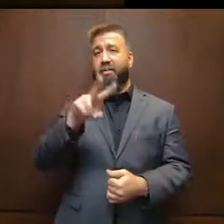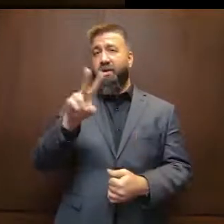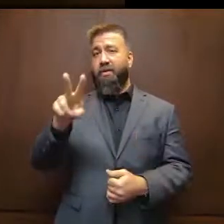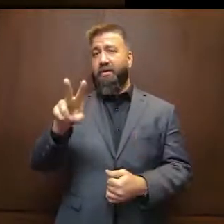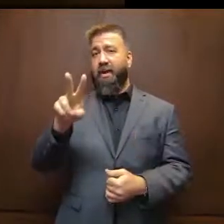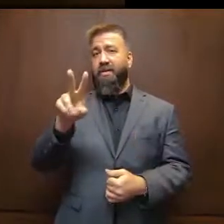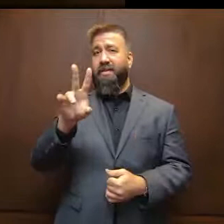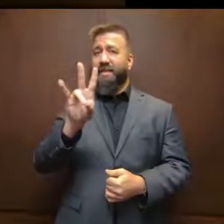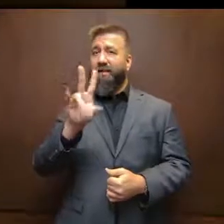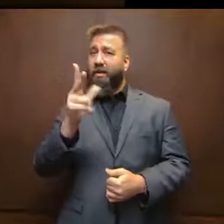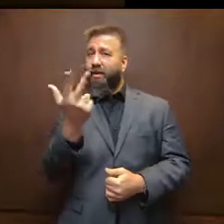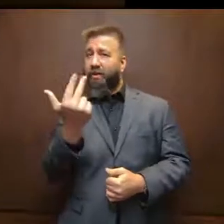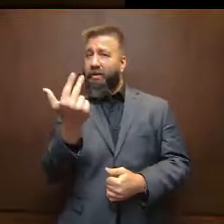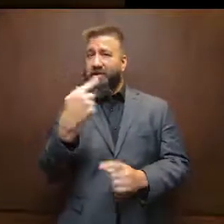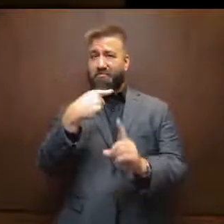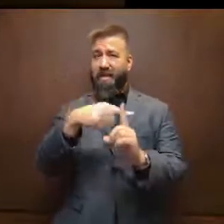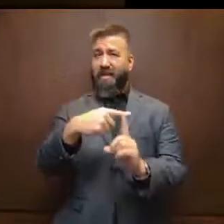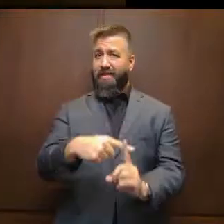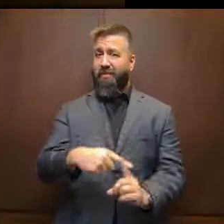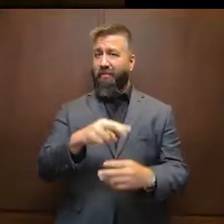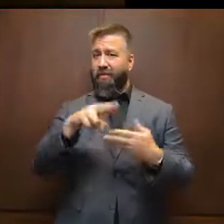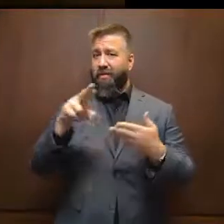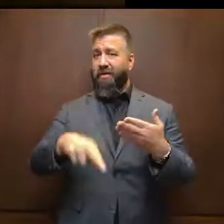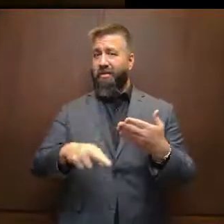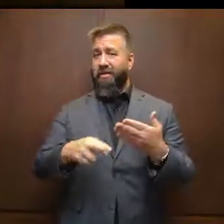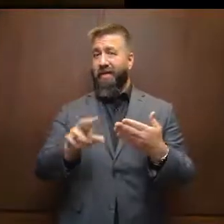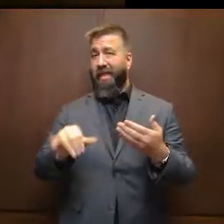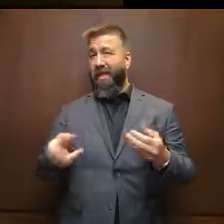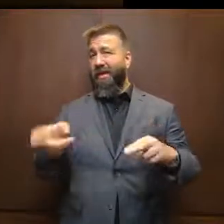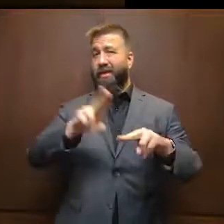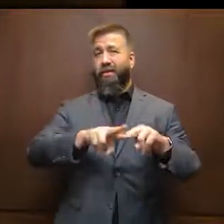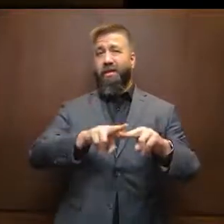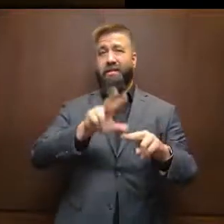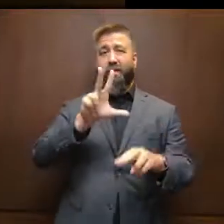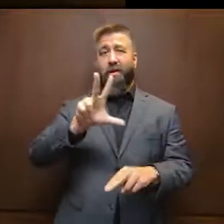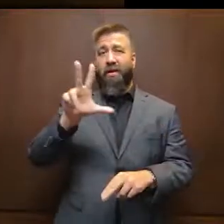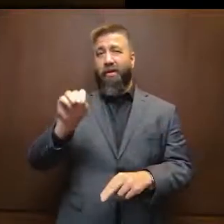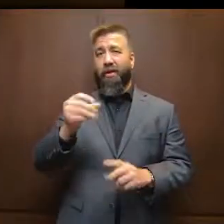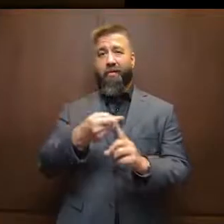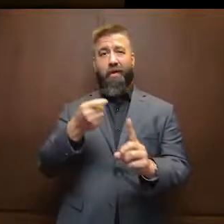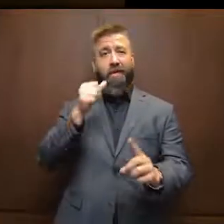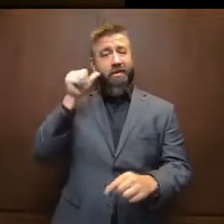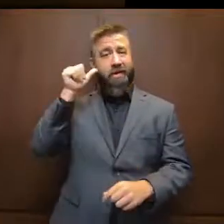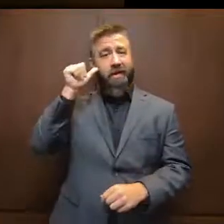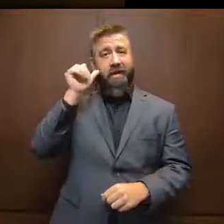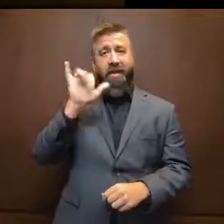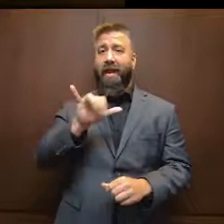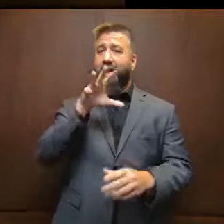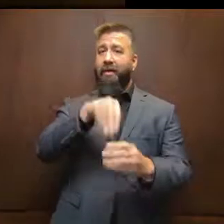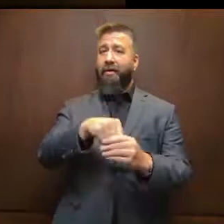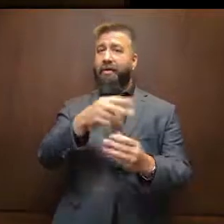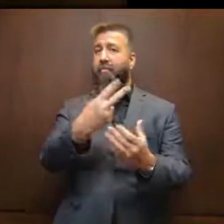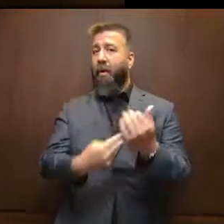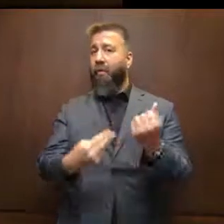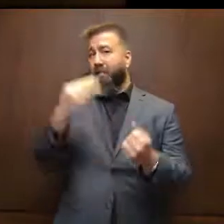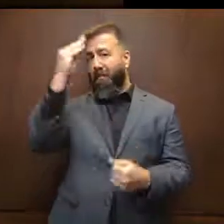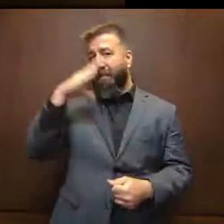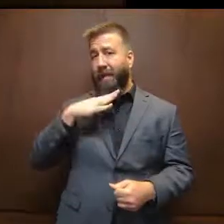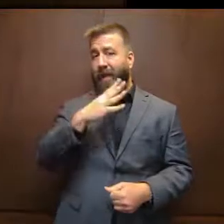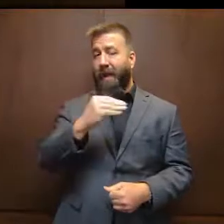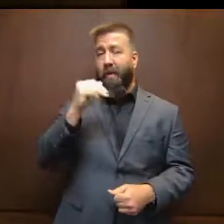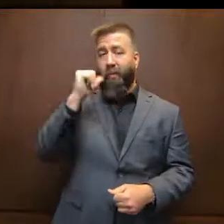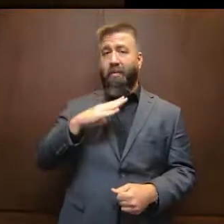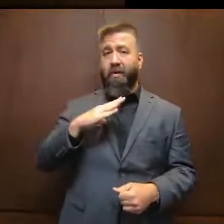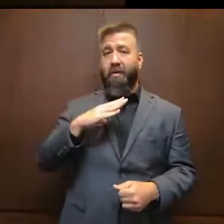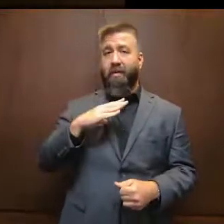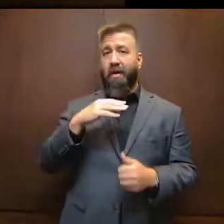22,713 positive test results, which is an increase of 330 from yesterday. And that does include both males and females from